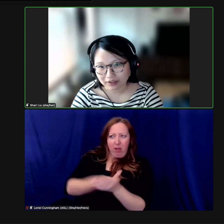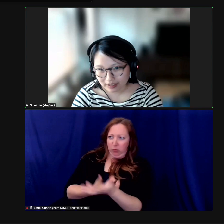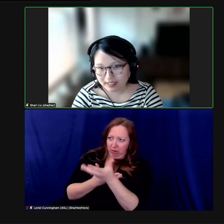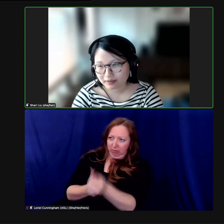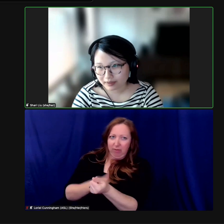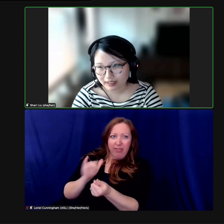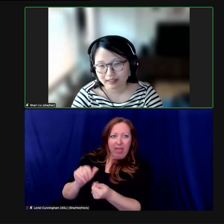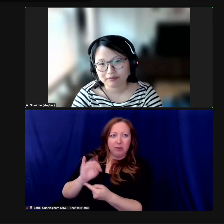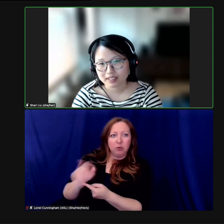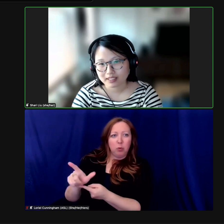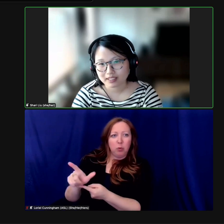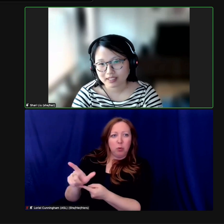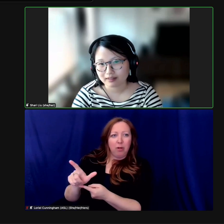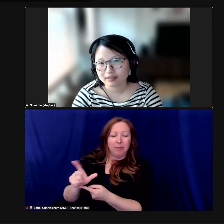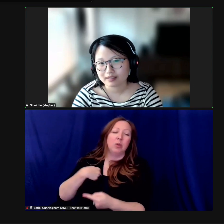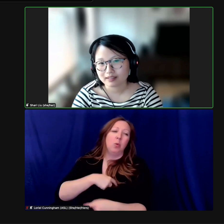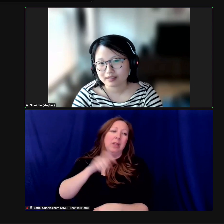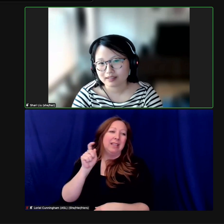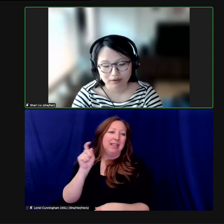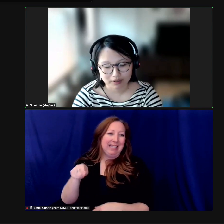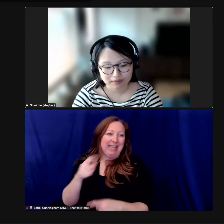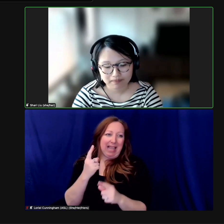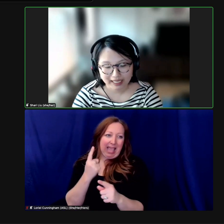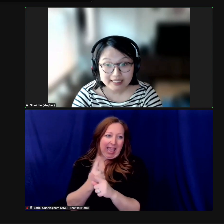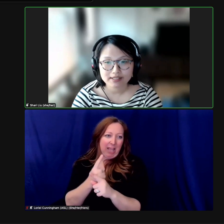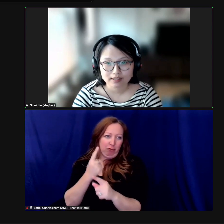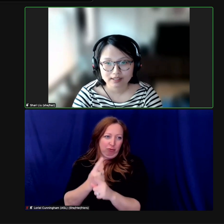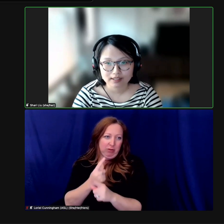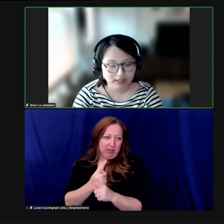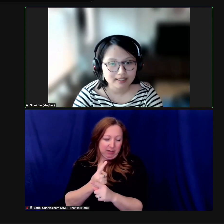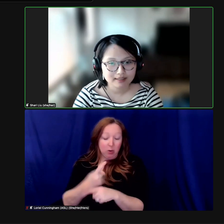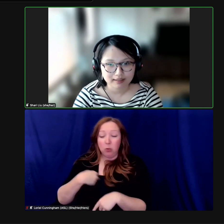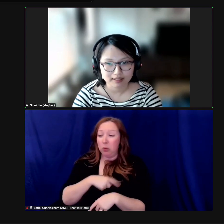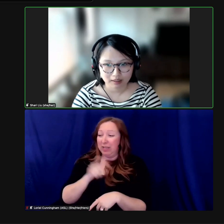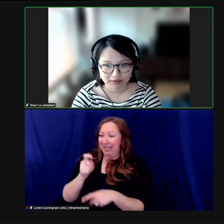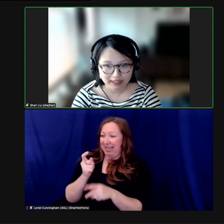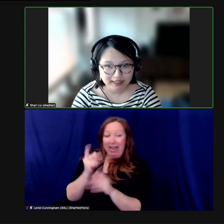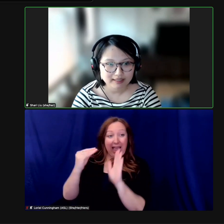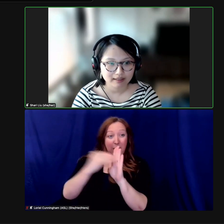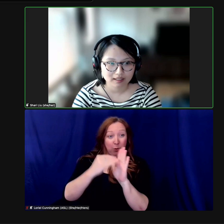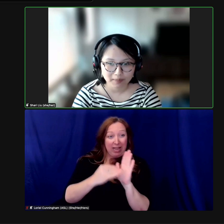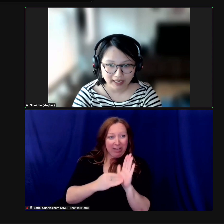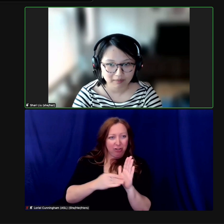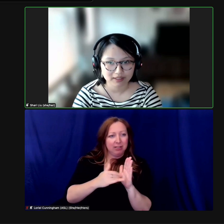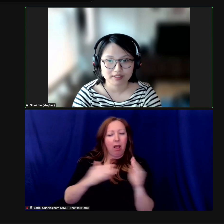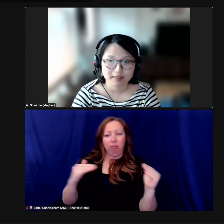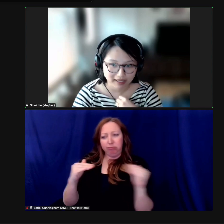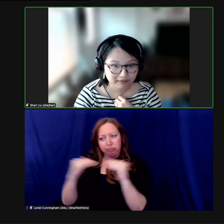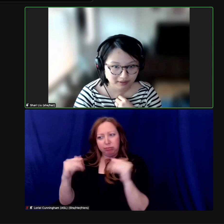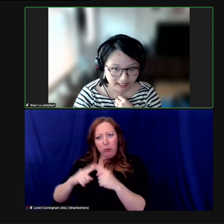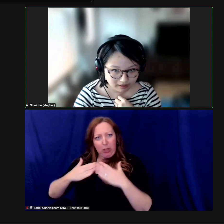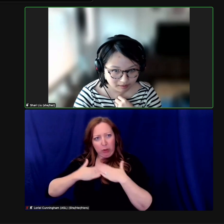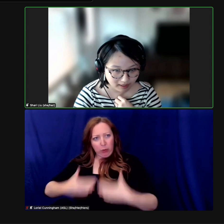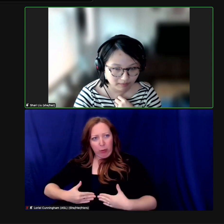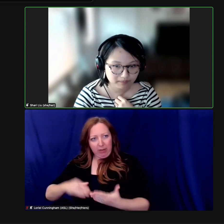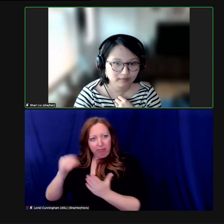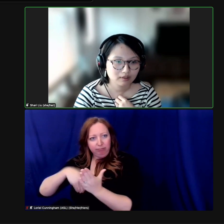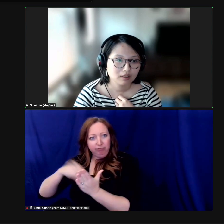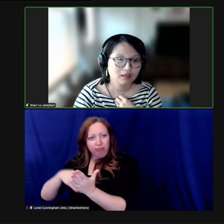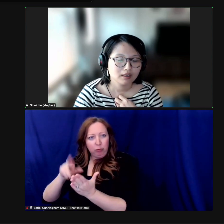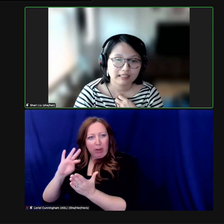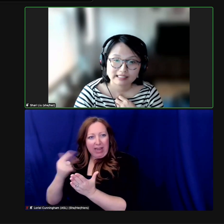need accuracy. We need results or annotations that are just as good as human ratings on the dependent measures that my field cares